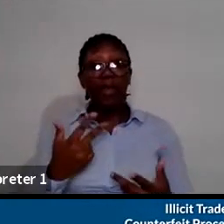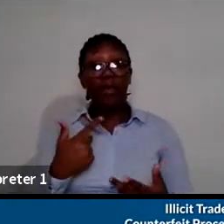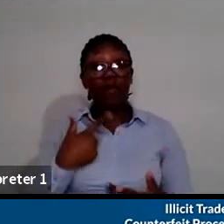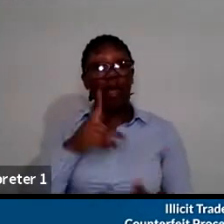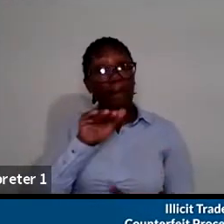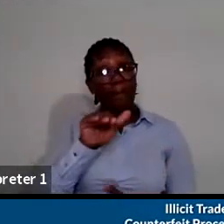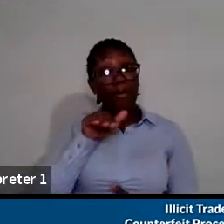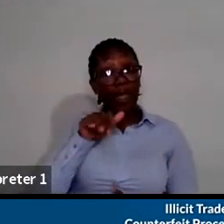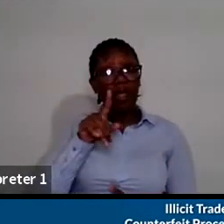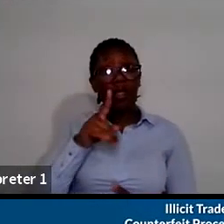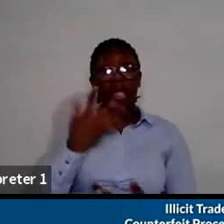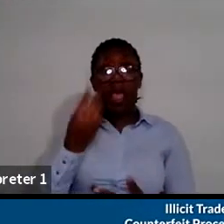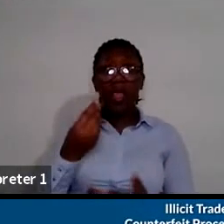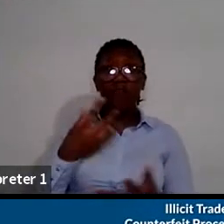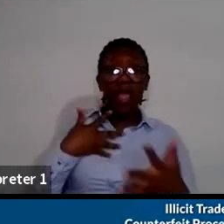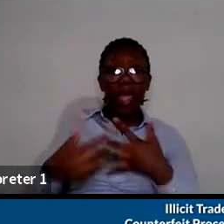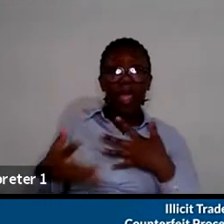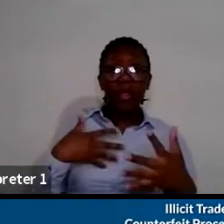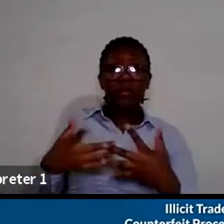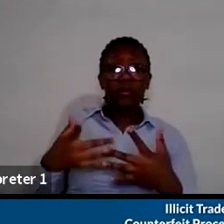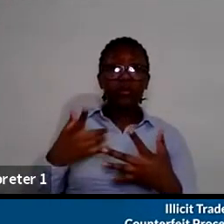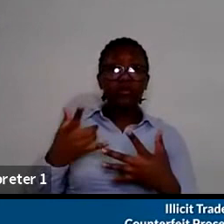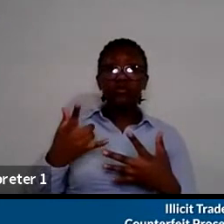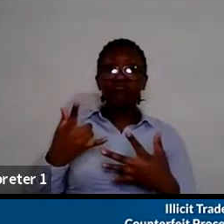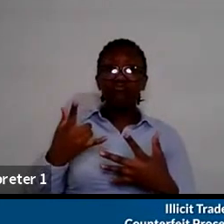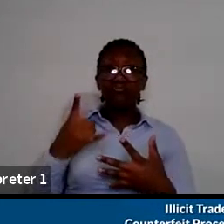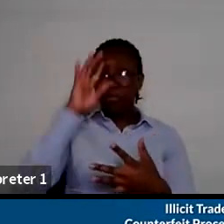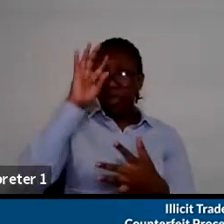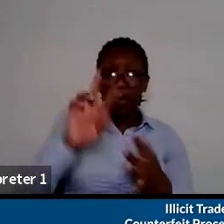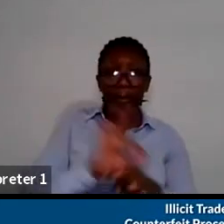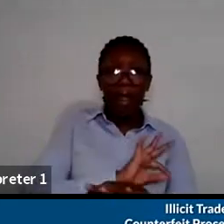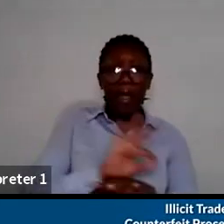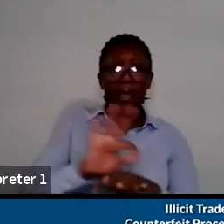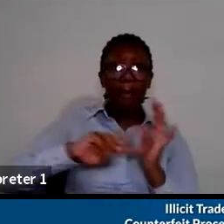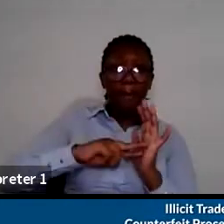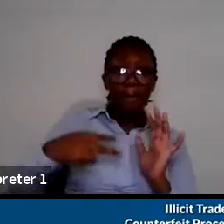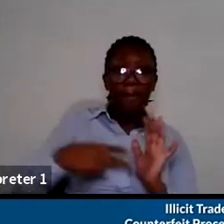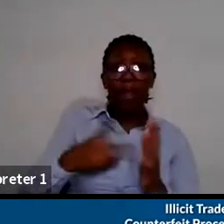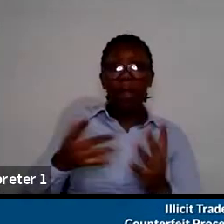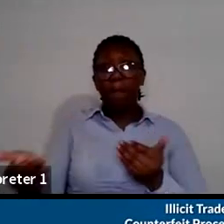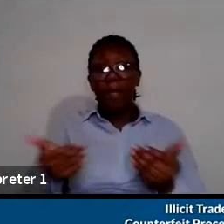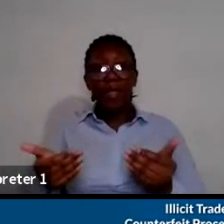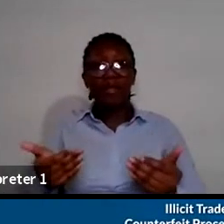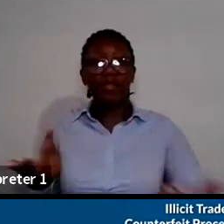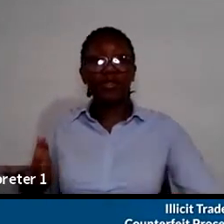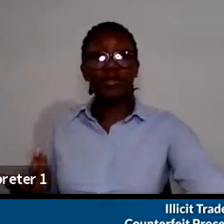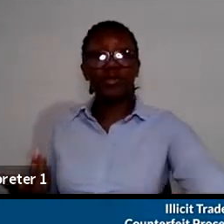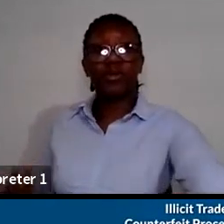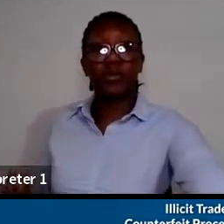have no measures to verify the correctness of that information.